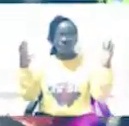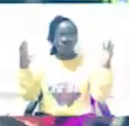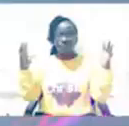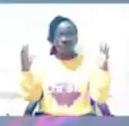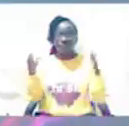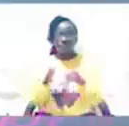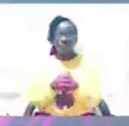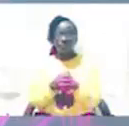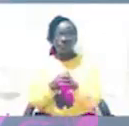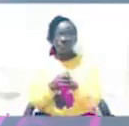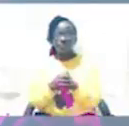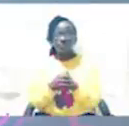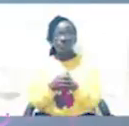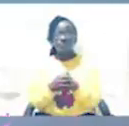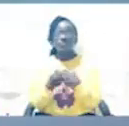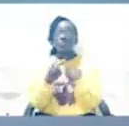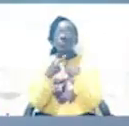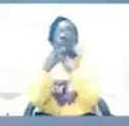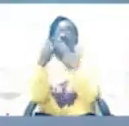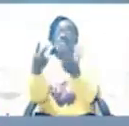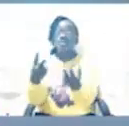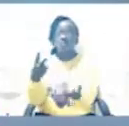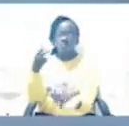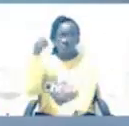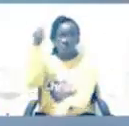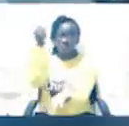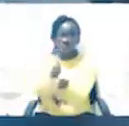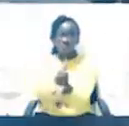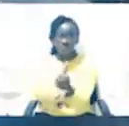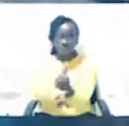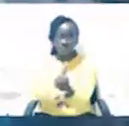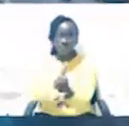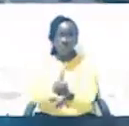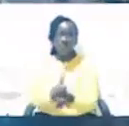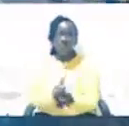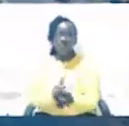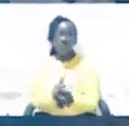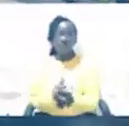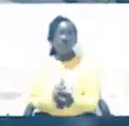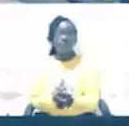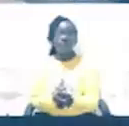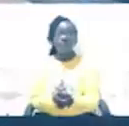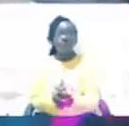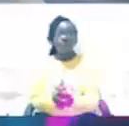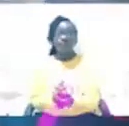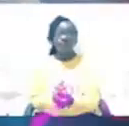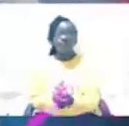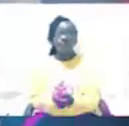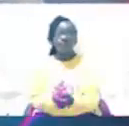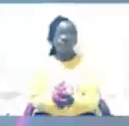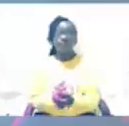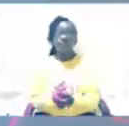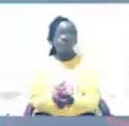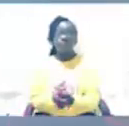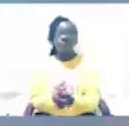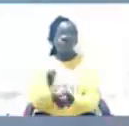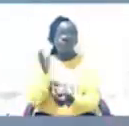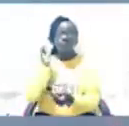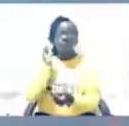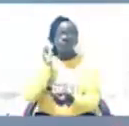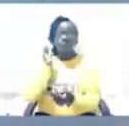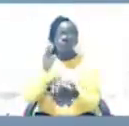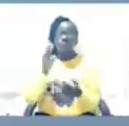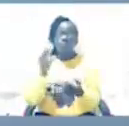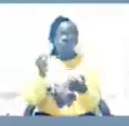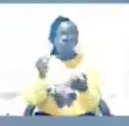And give a loud scream and shout and say, Amen. Amen. I'm going to give you a sample of what is going